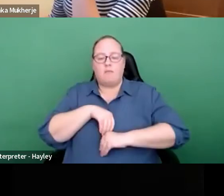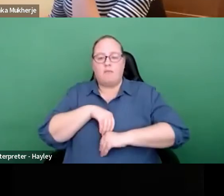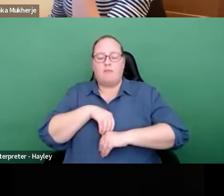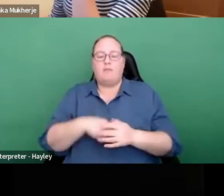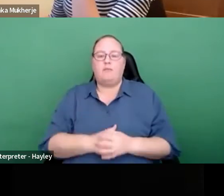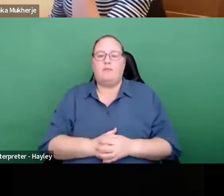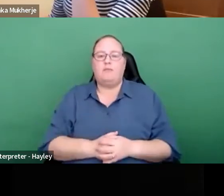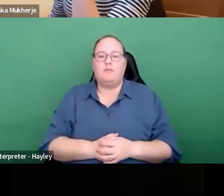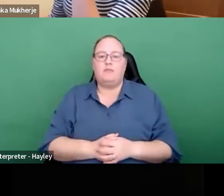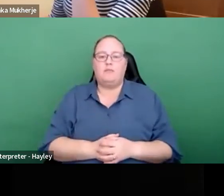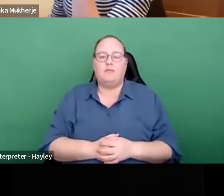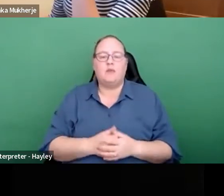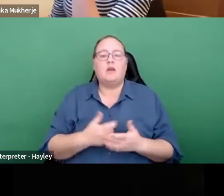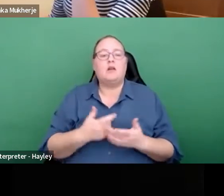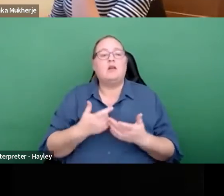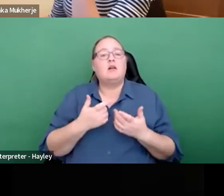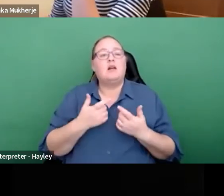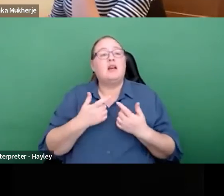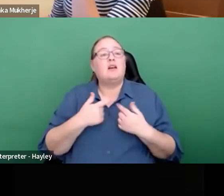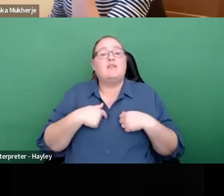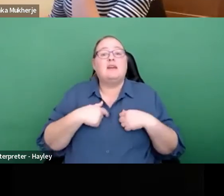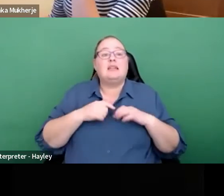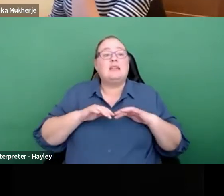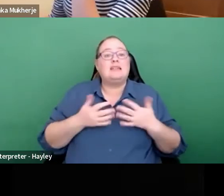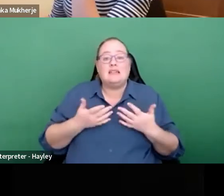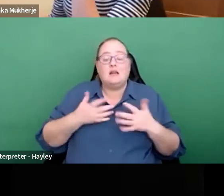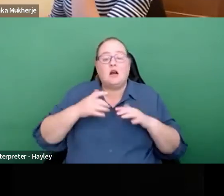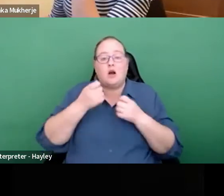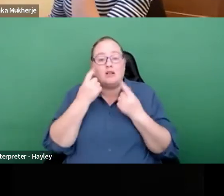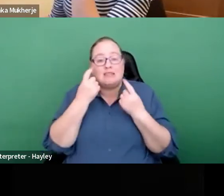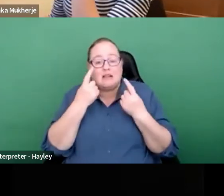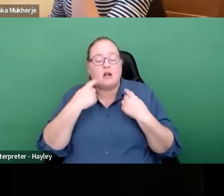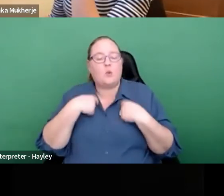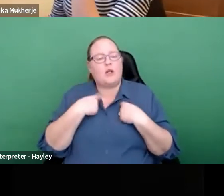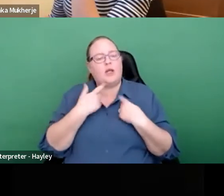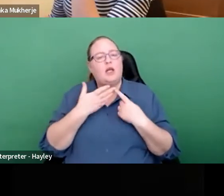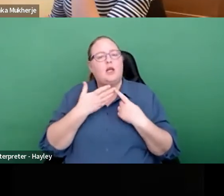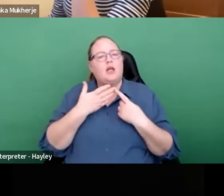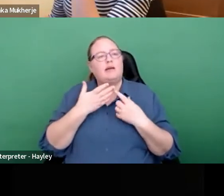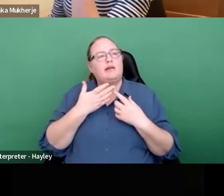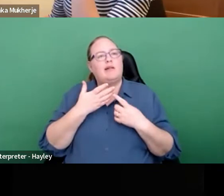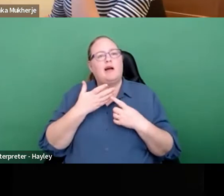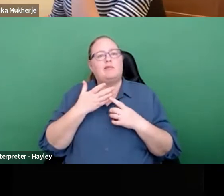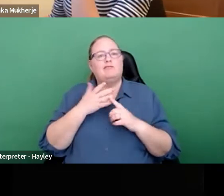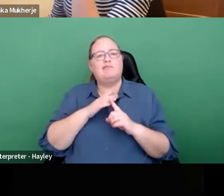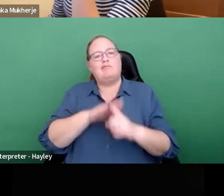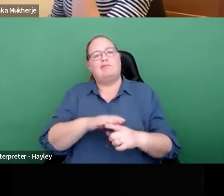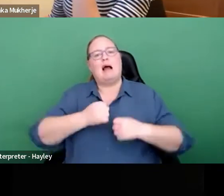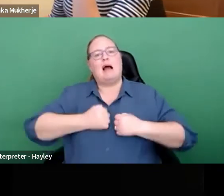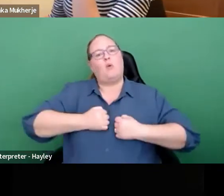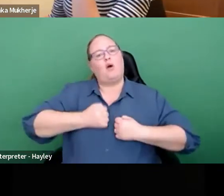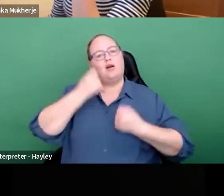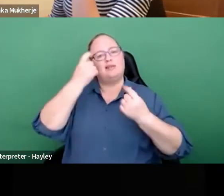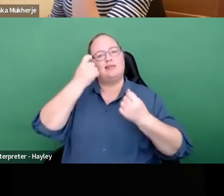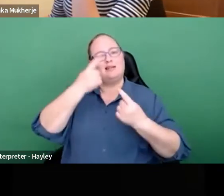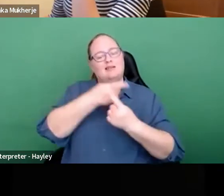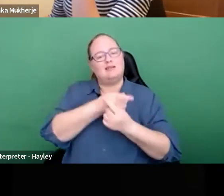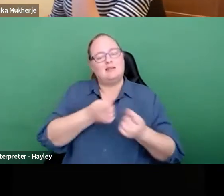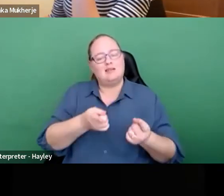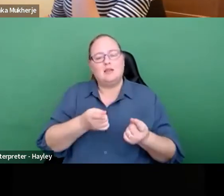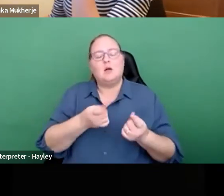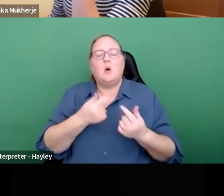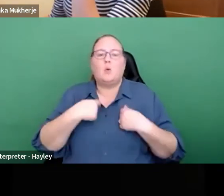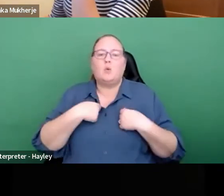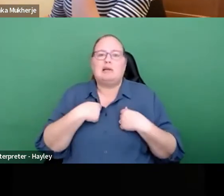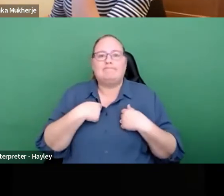force fit meaning onto others, and we're often blind to what may be hidden in plain sight. As far as policy is concerned,